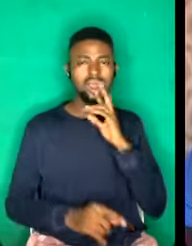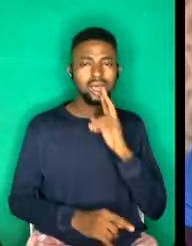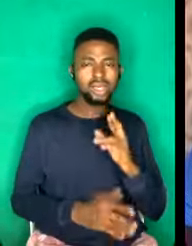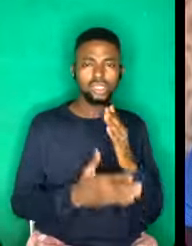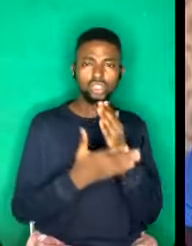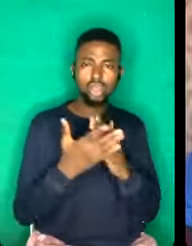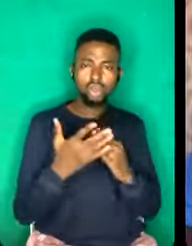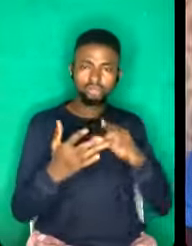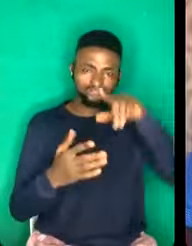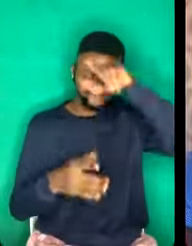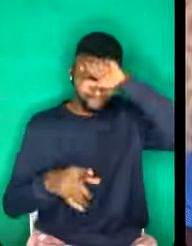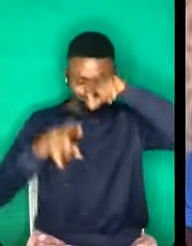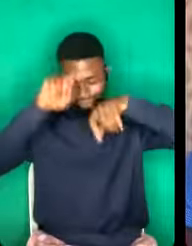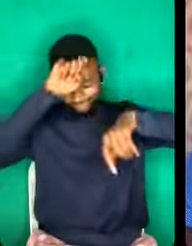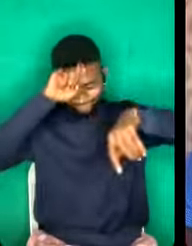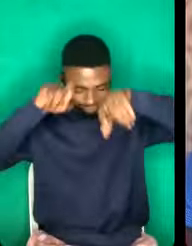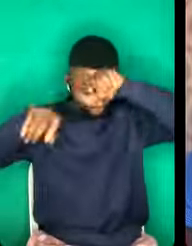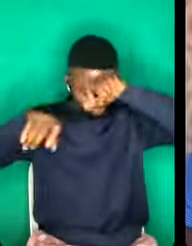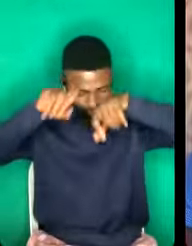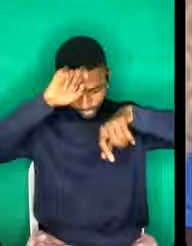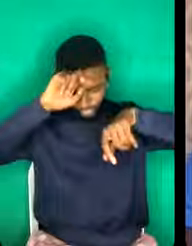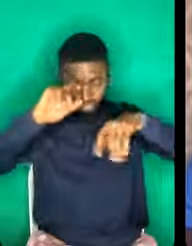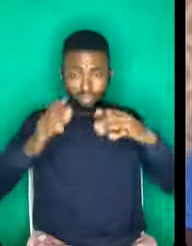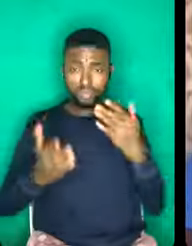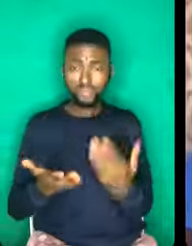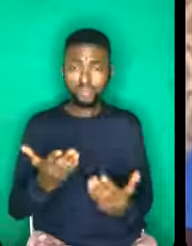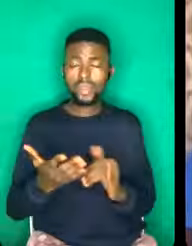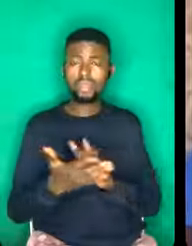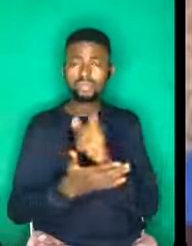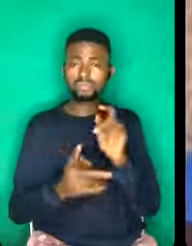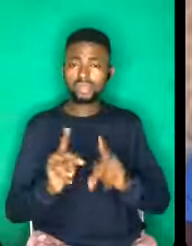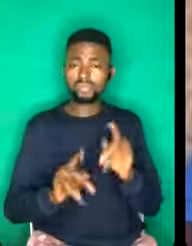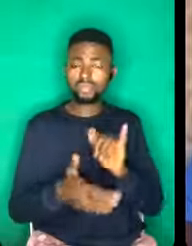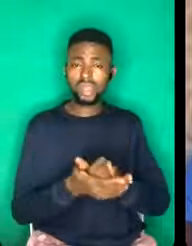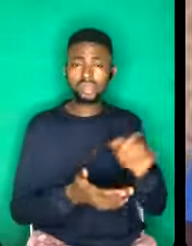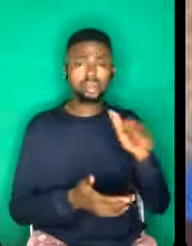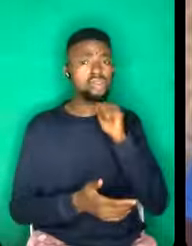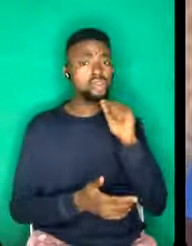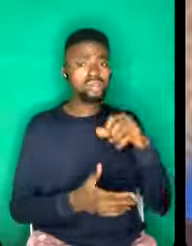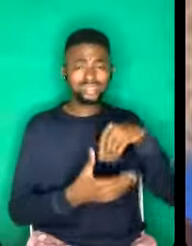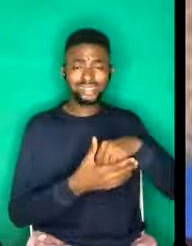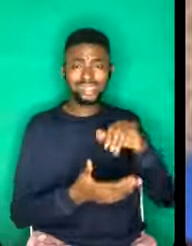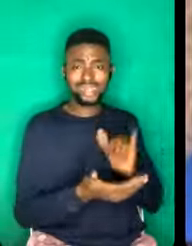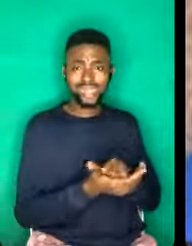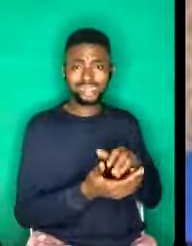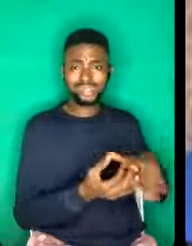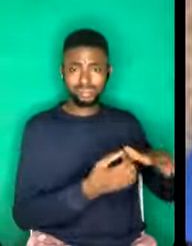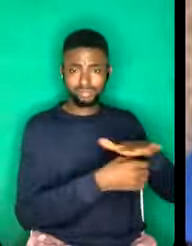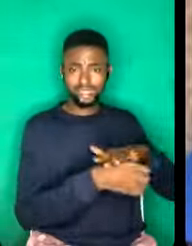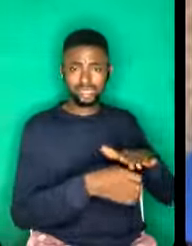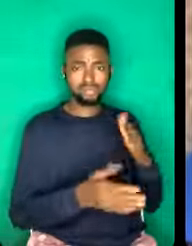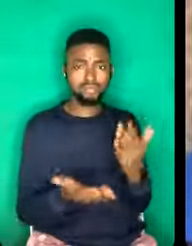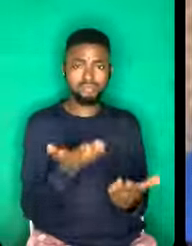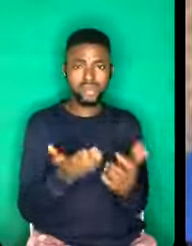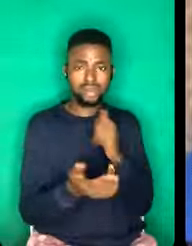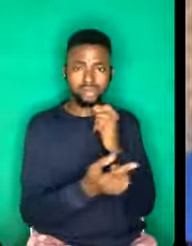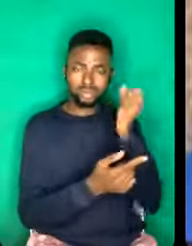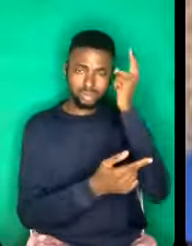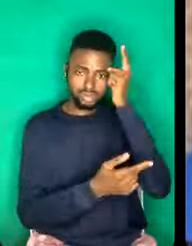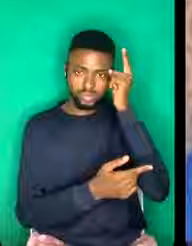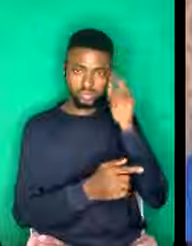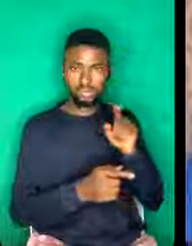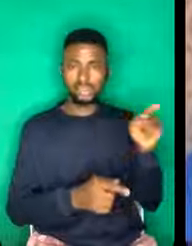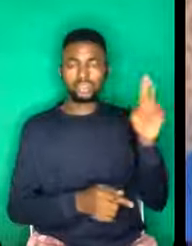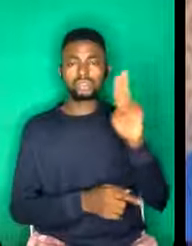maybe definitely those that are not in that space might not understand, which you're actually correct about. And I'm using this medium